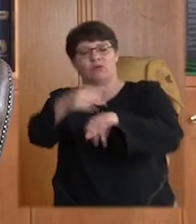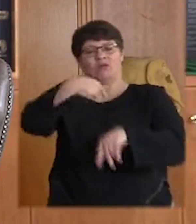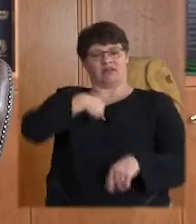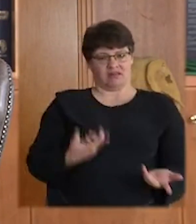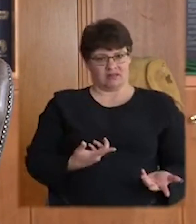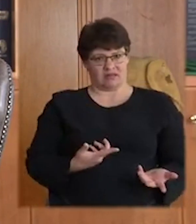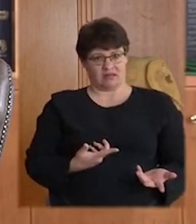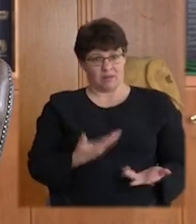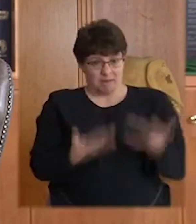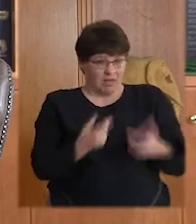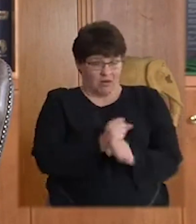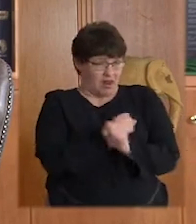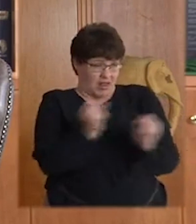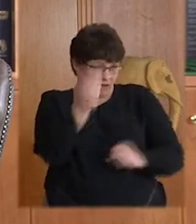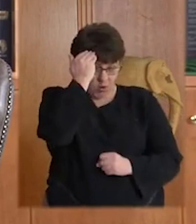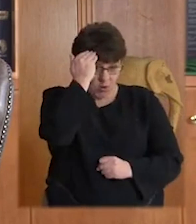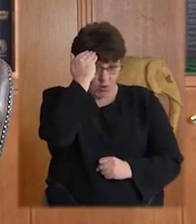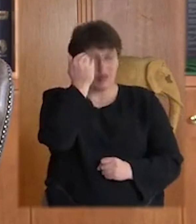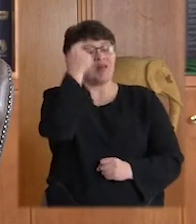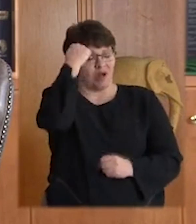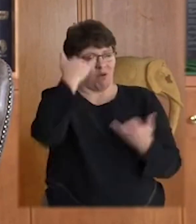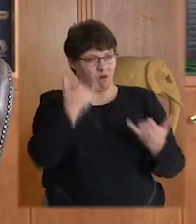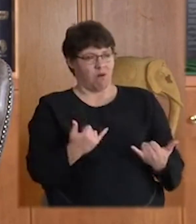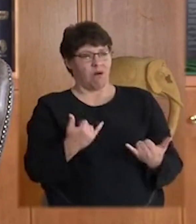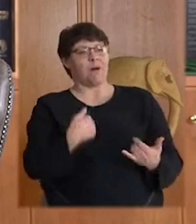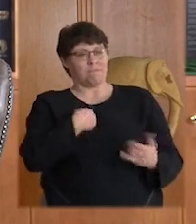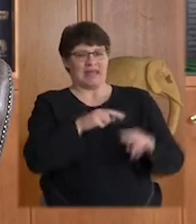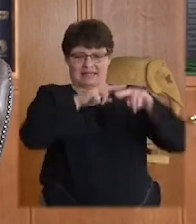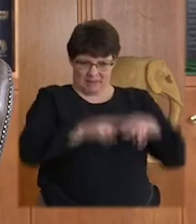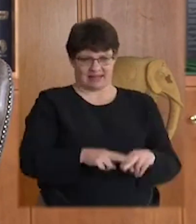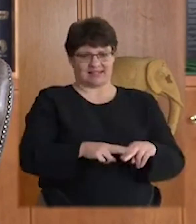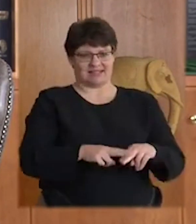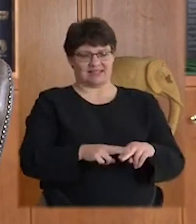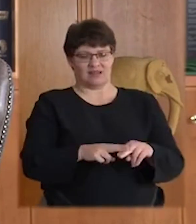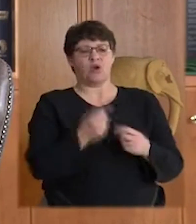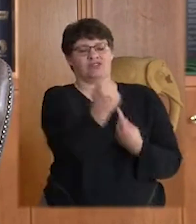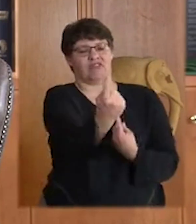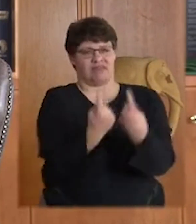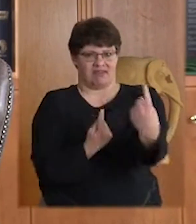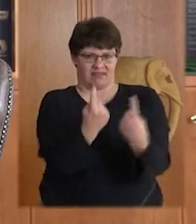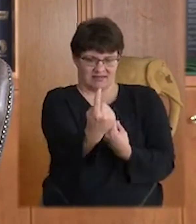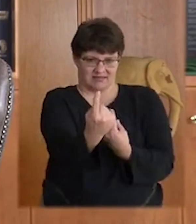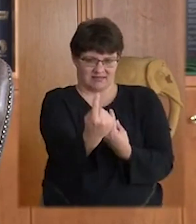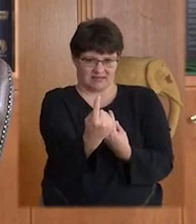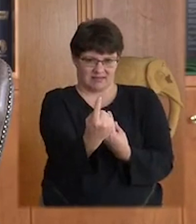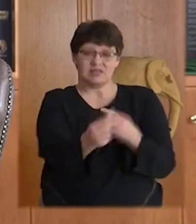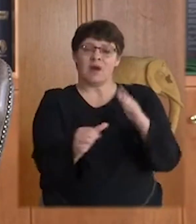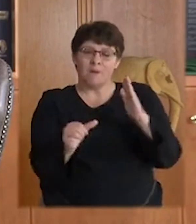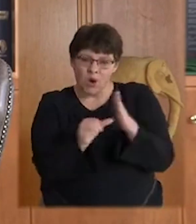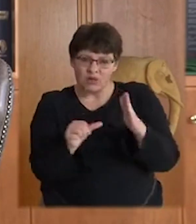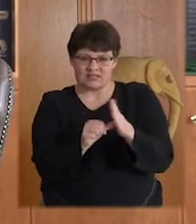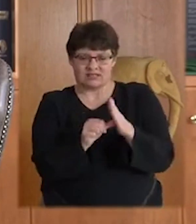before, we all know it now, that our interdependence is key to our